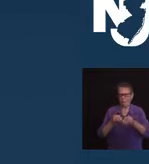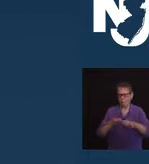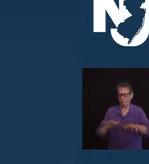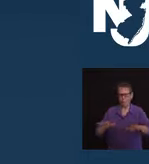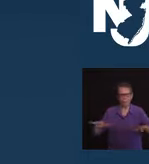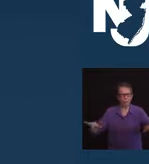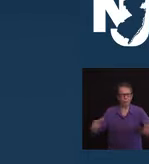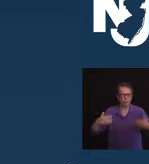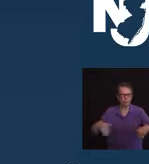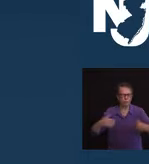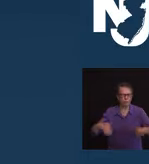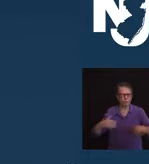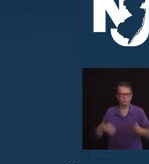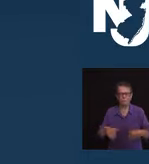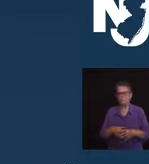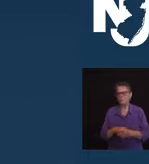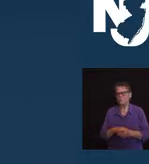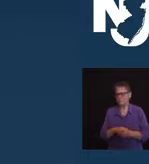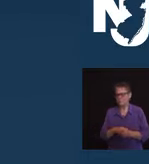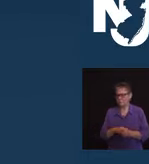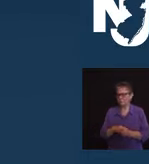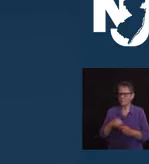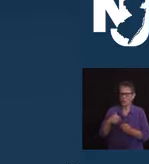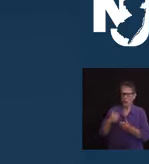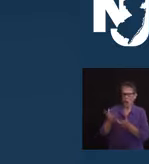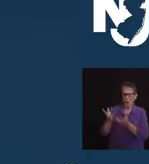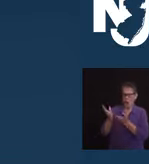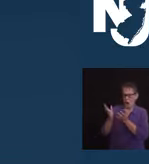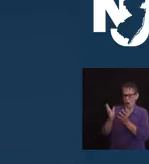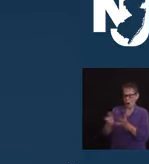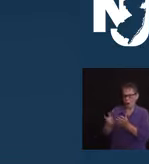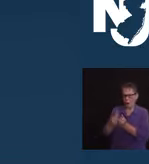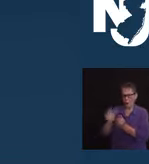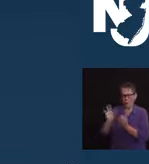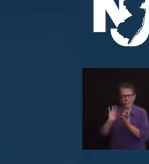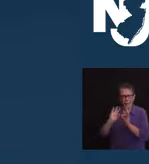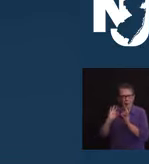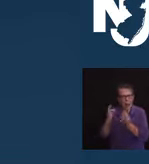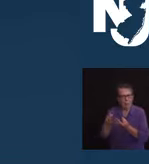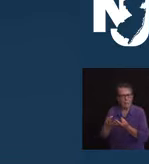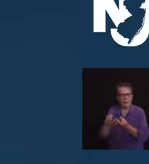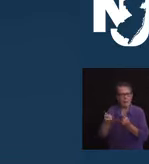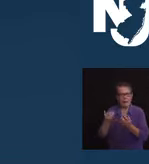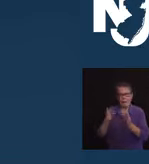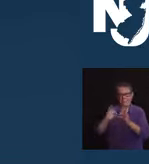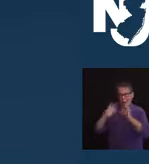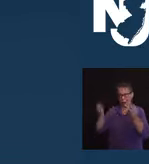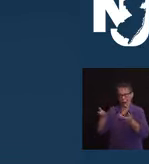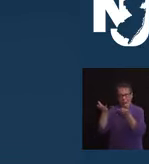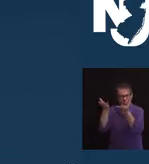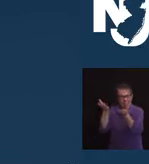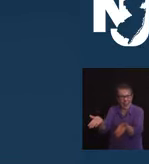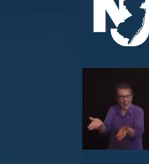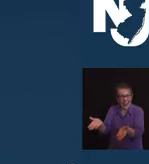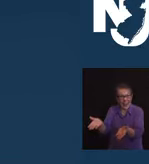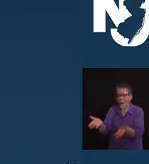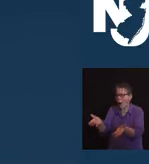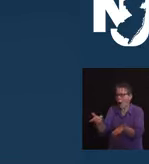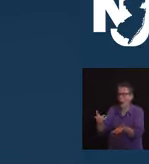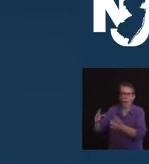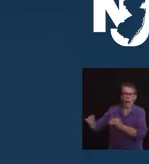lost to COVID, with her husband, Jimmy, and I think every one of their kids and at least